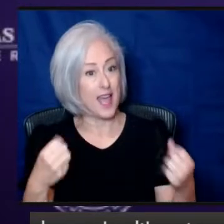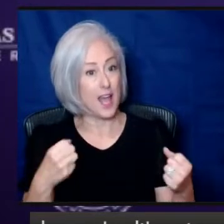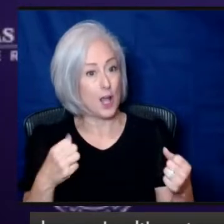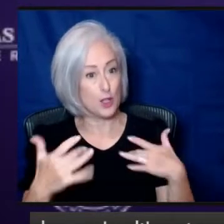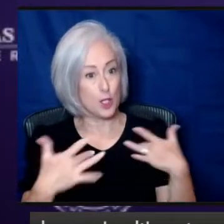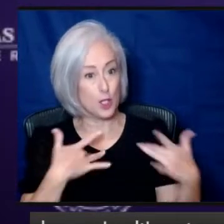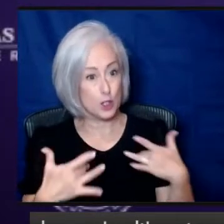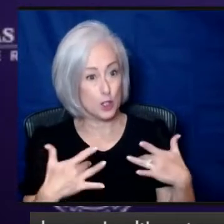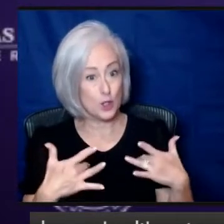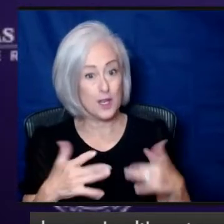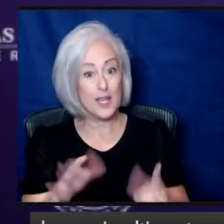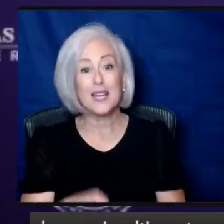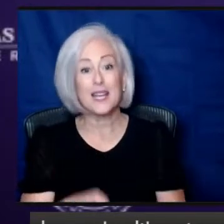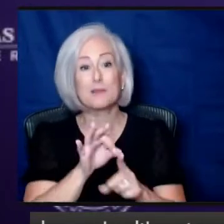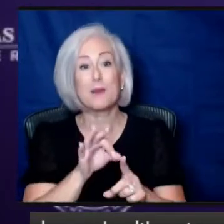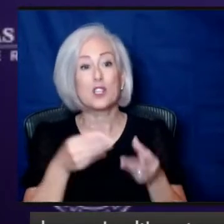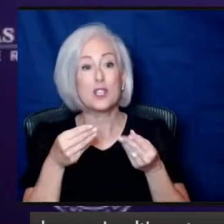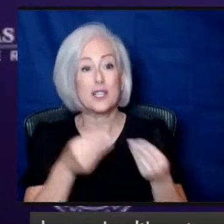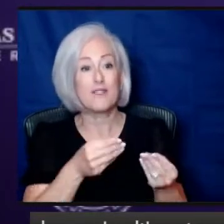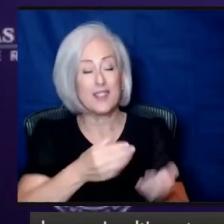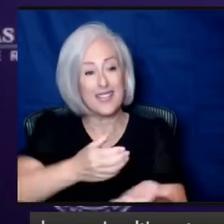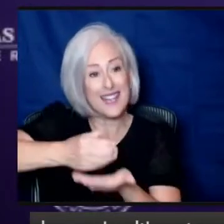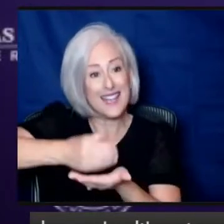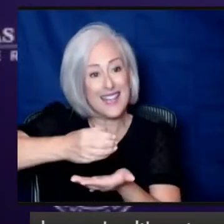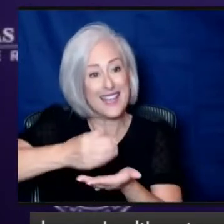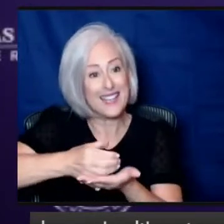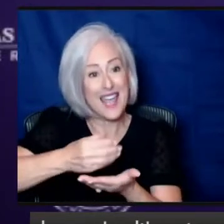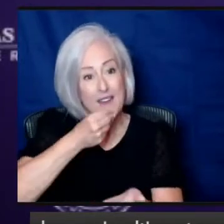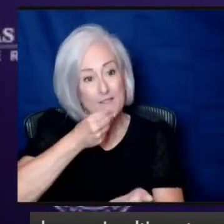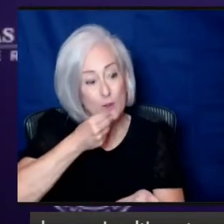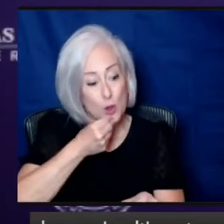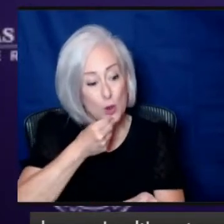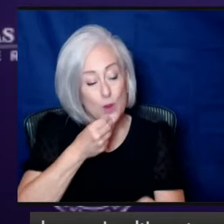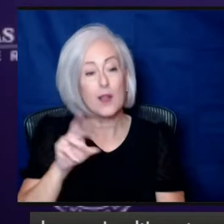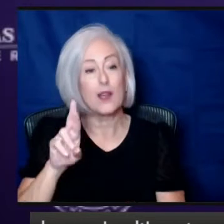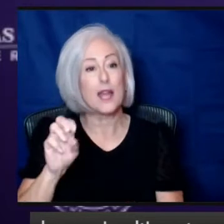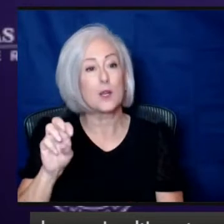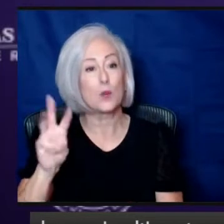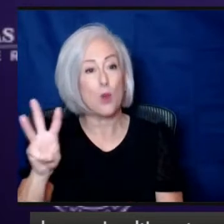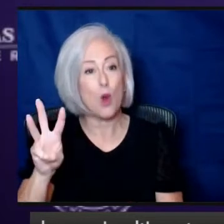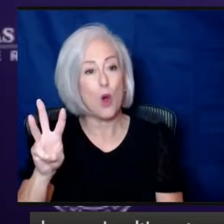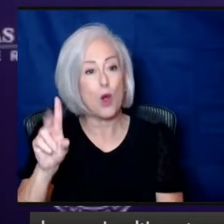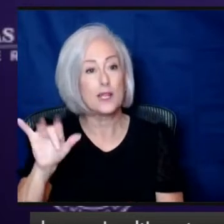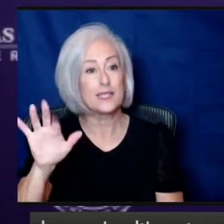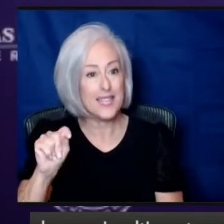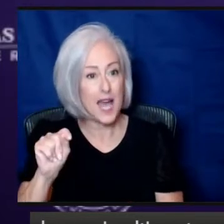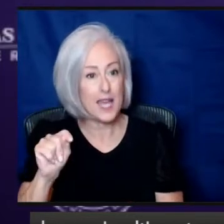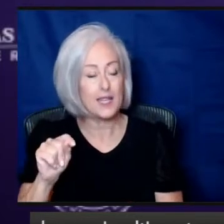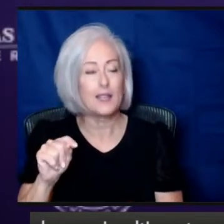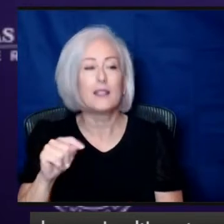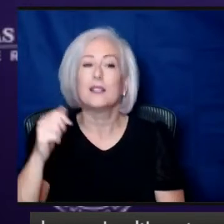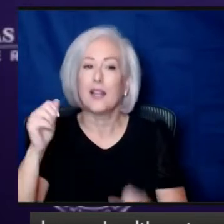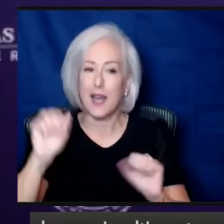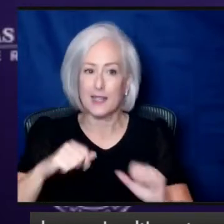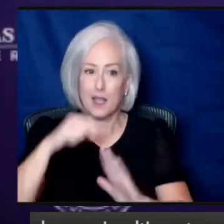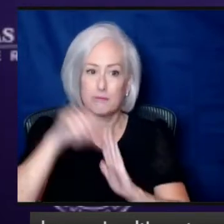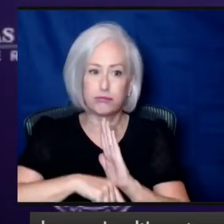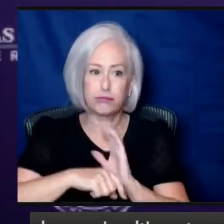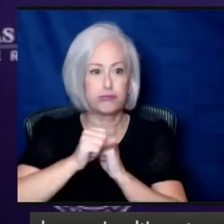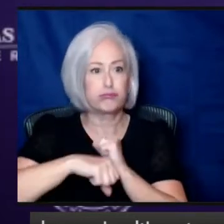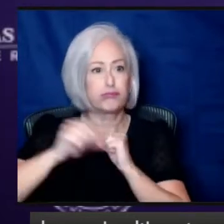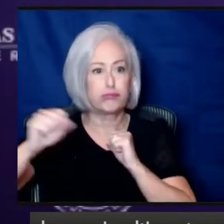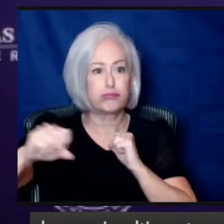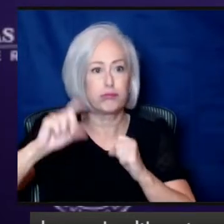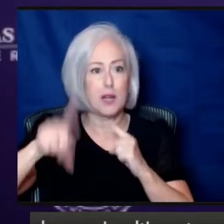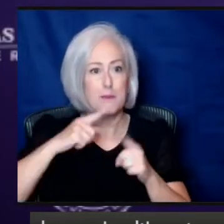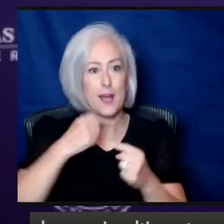canned foods. And I mentioned raw diet as well, which, we could go into a whole lot about the safety measures there. But in